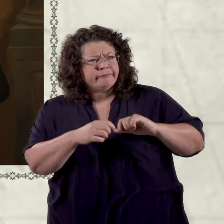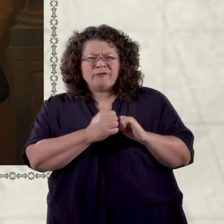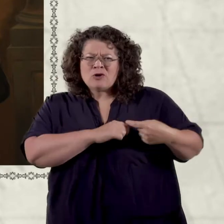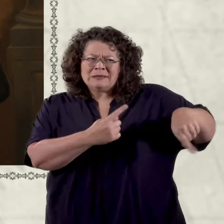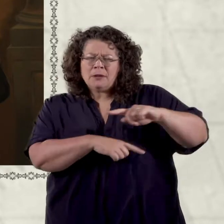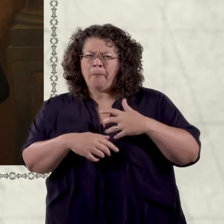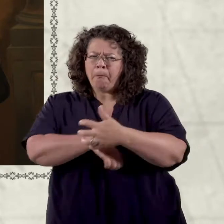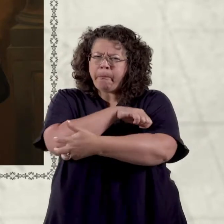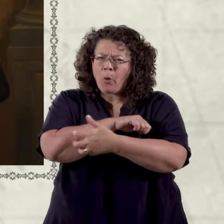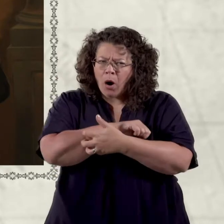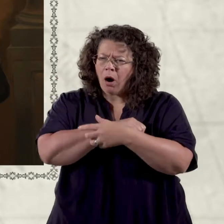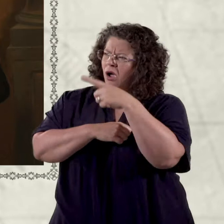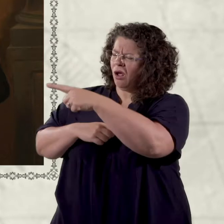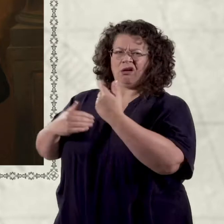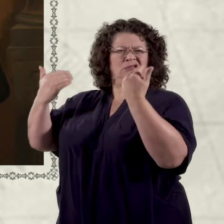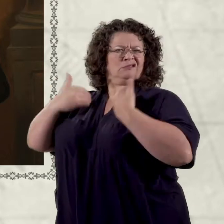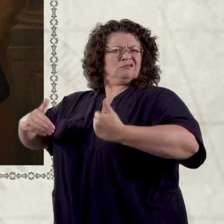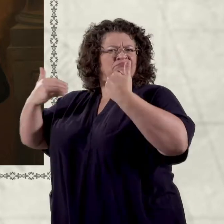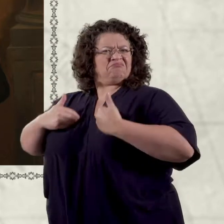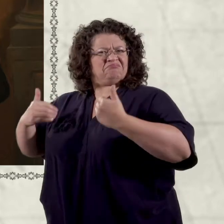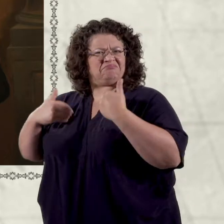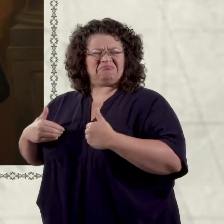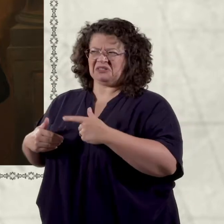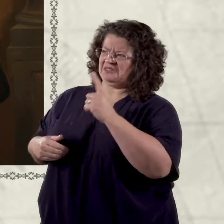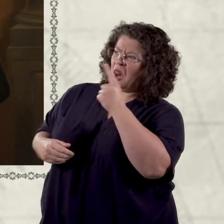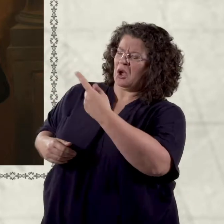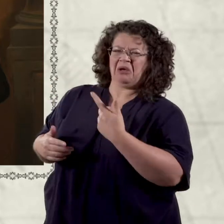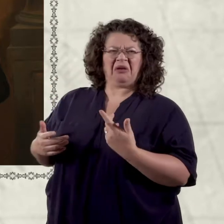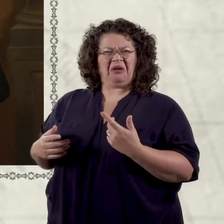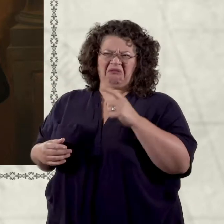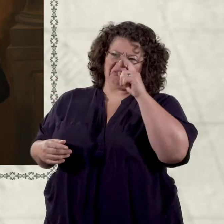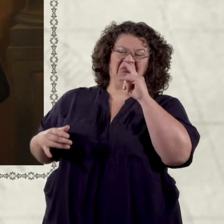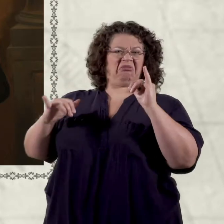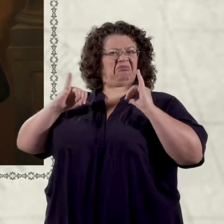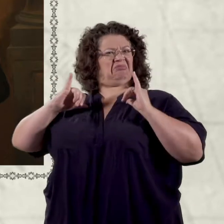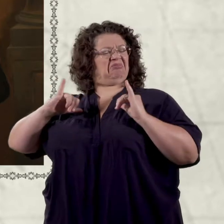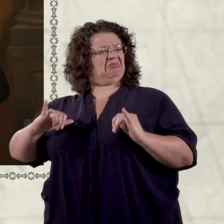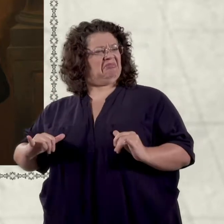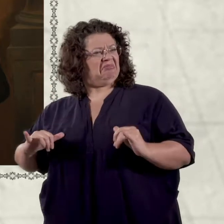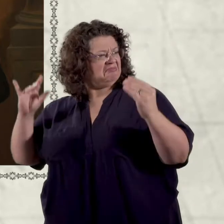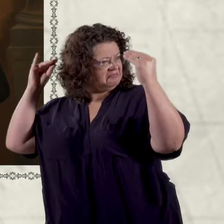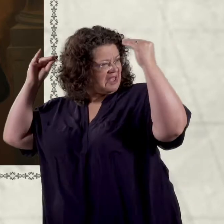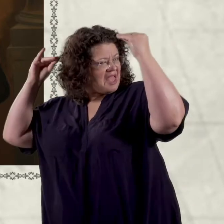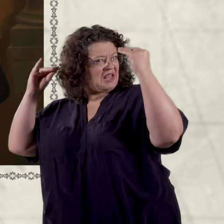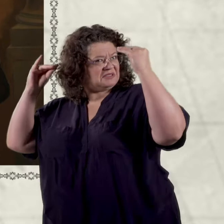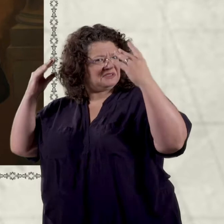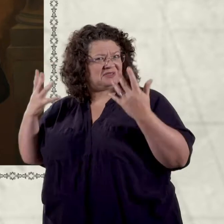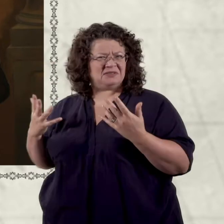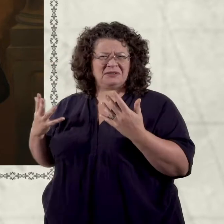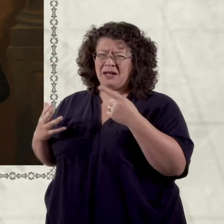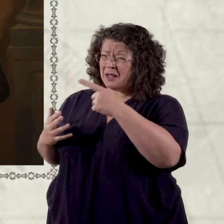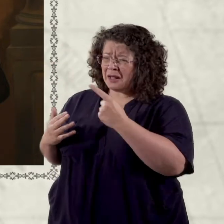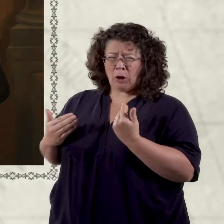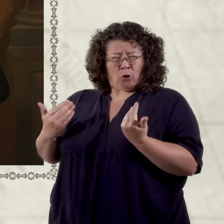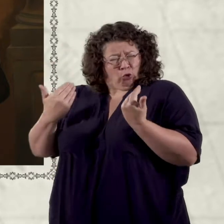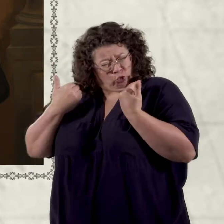of luxury. Look at him with his fancy coats and his expensive jackets and hats. He